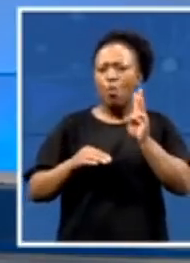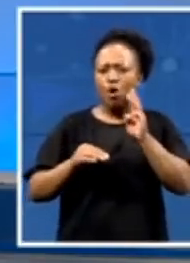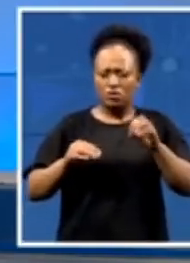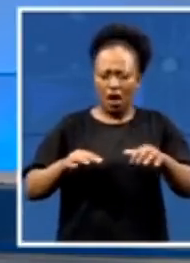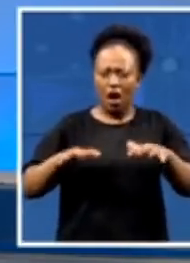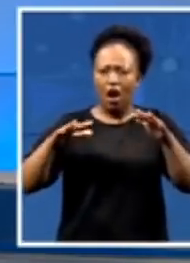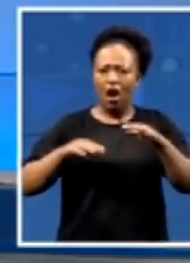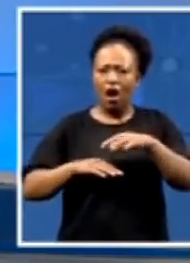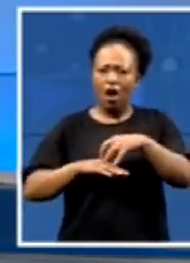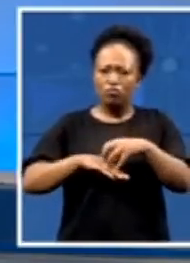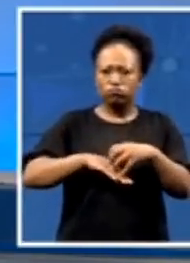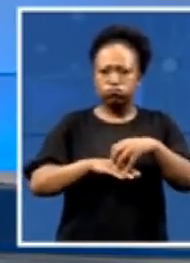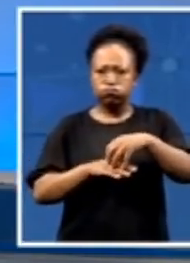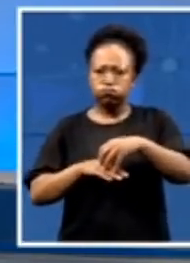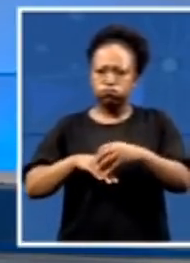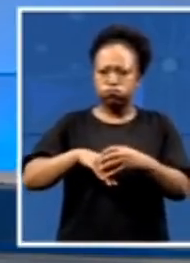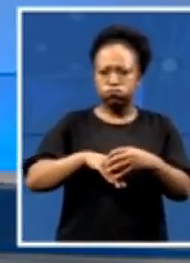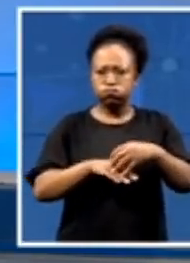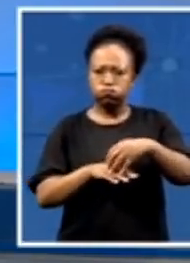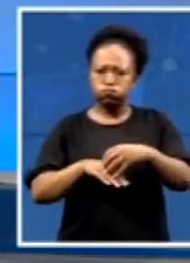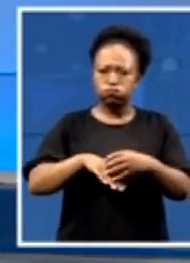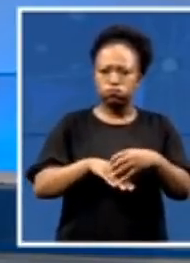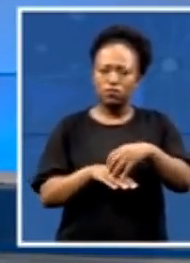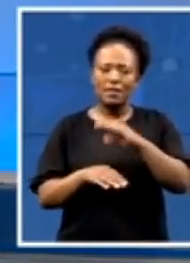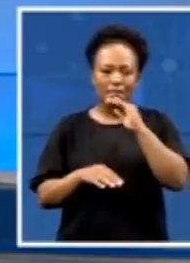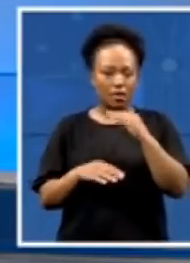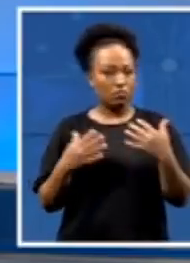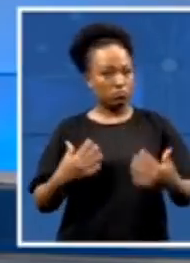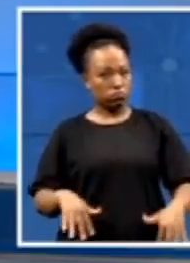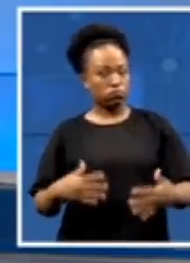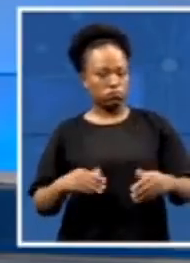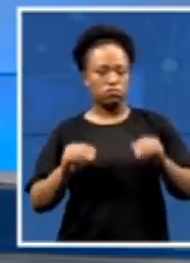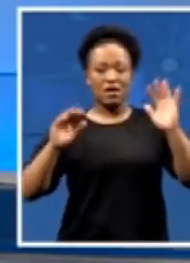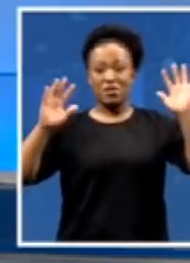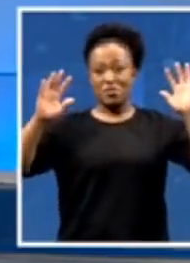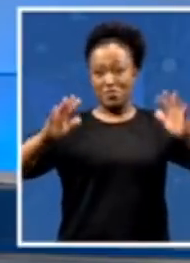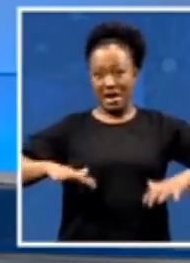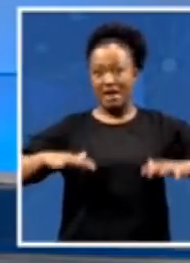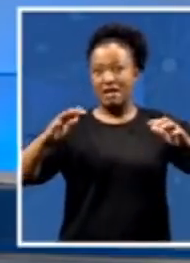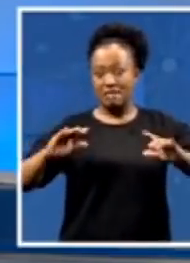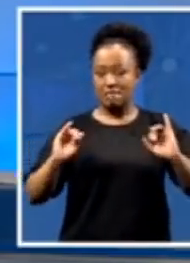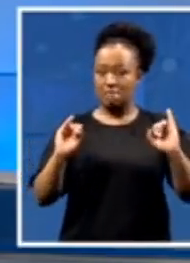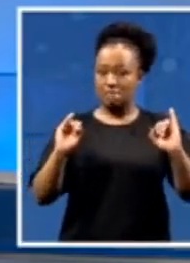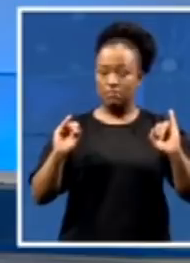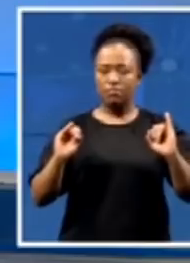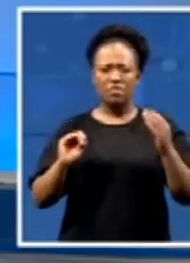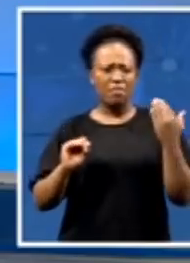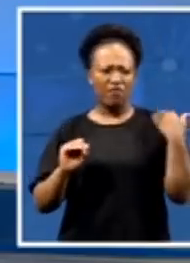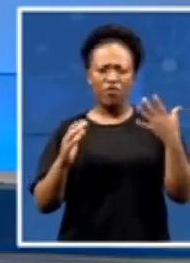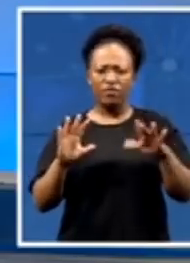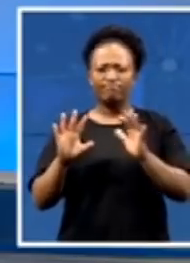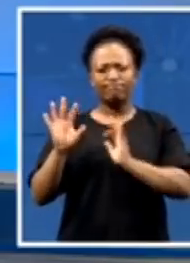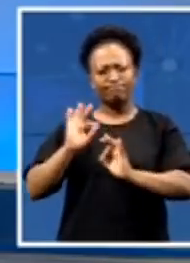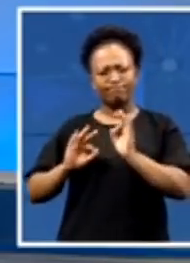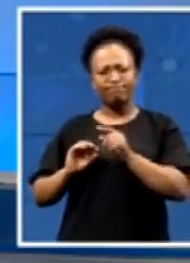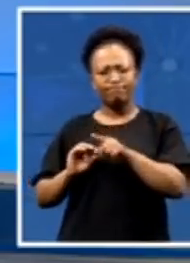the extent of the rainfall. You were talking earlier about the emergency